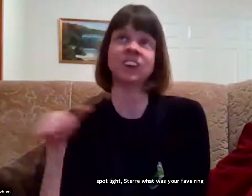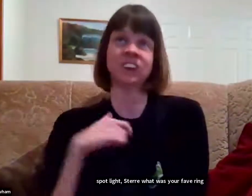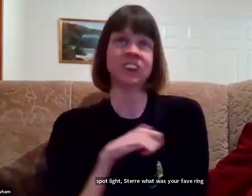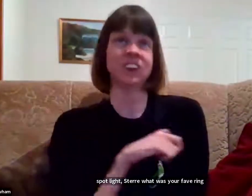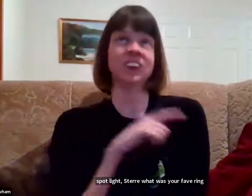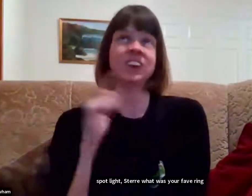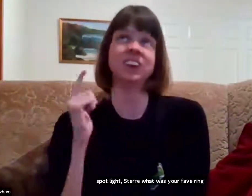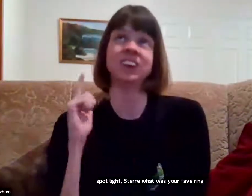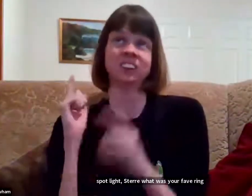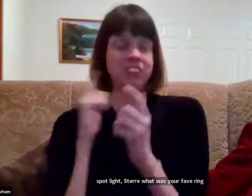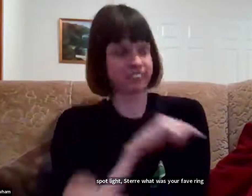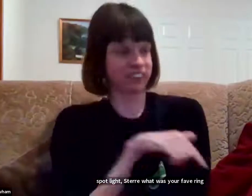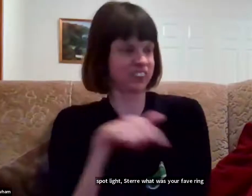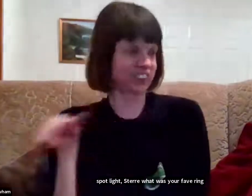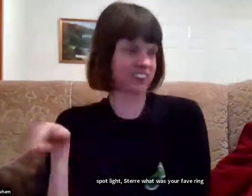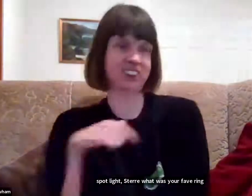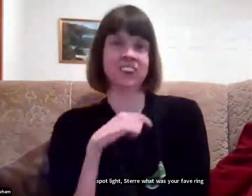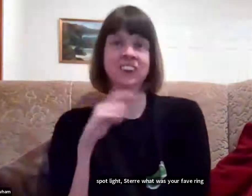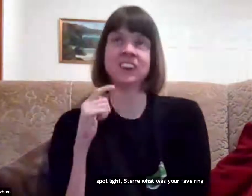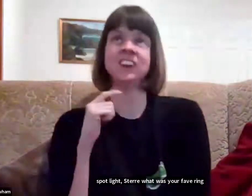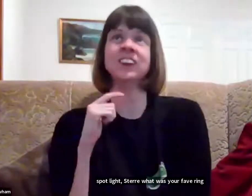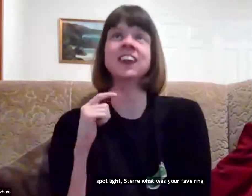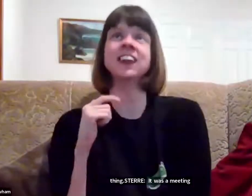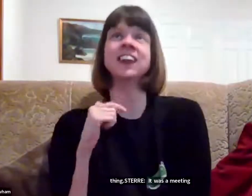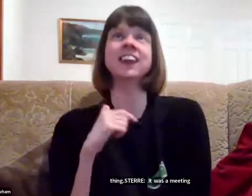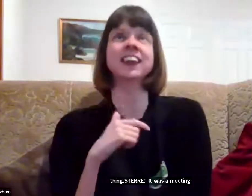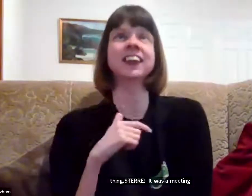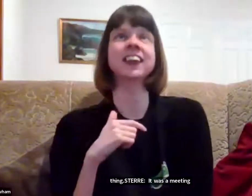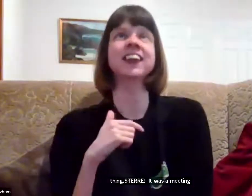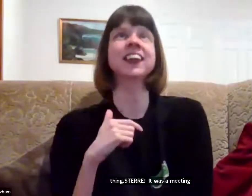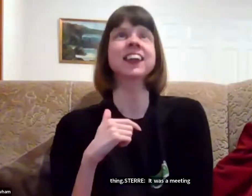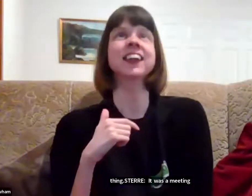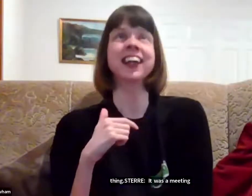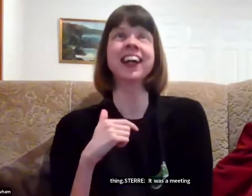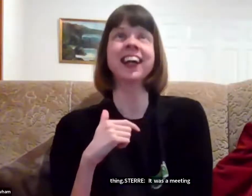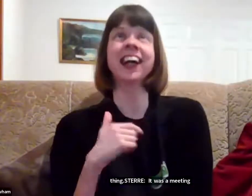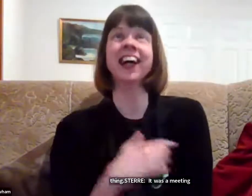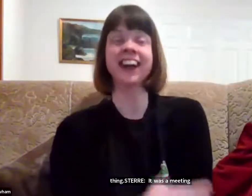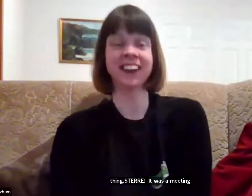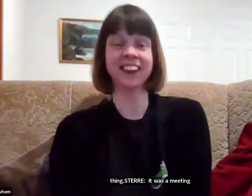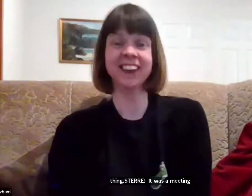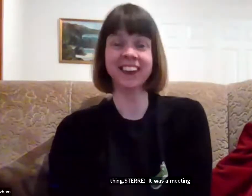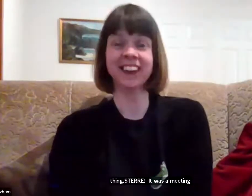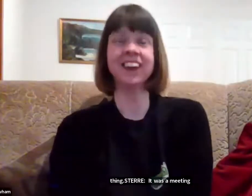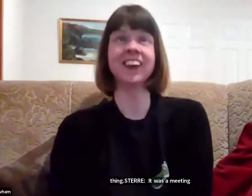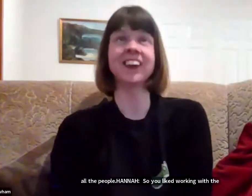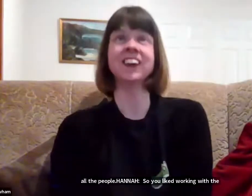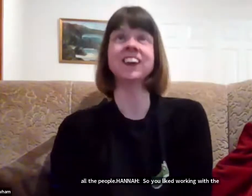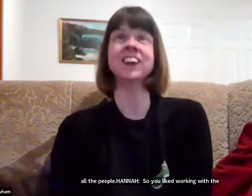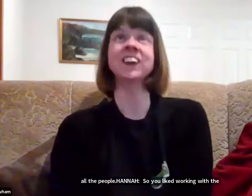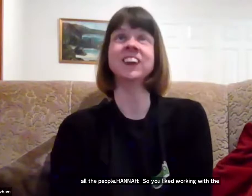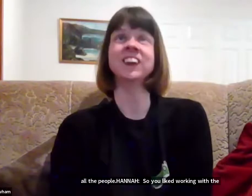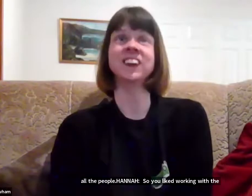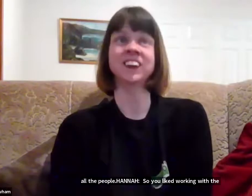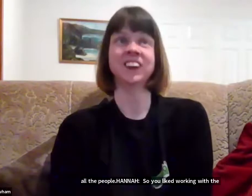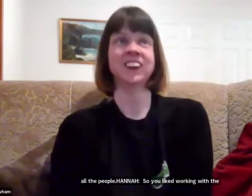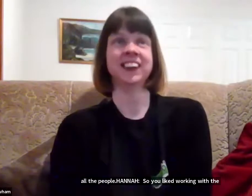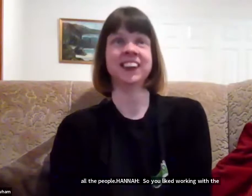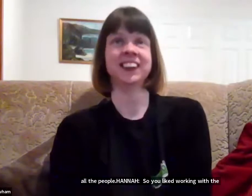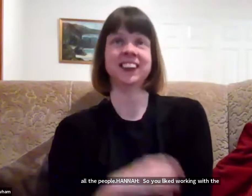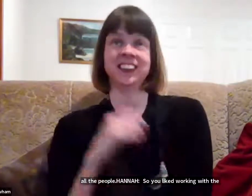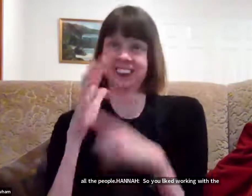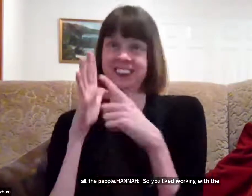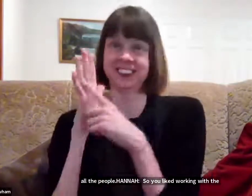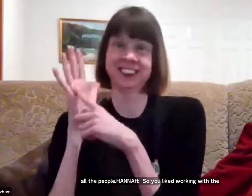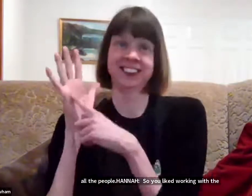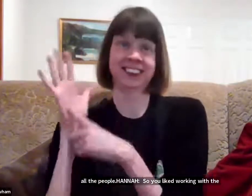all the people. So you liked working with the people from Chile? Yes, but what was your favourite scene in the